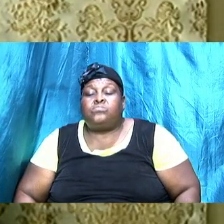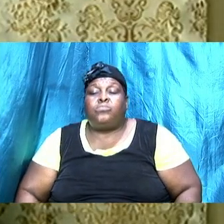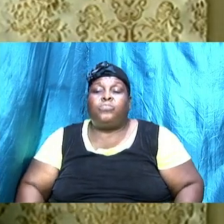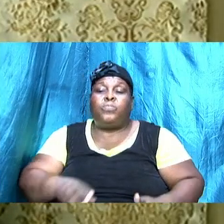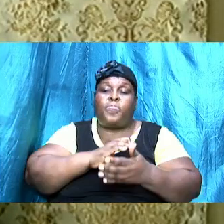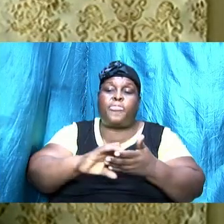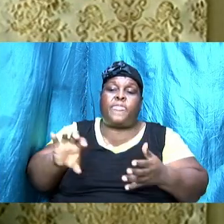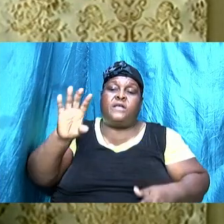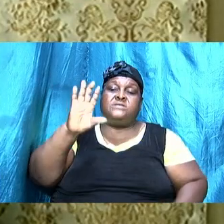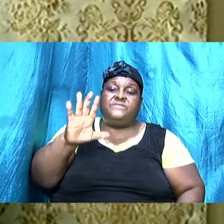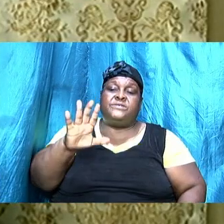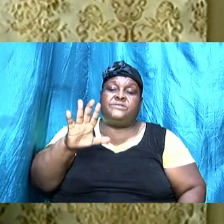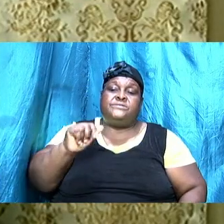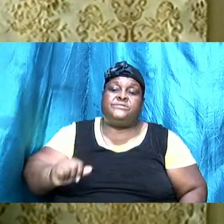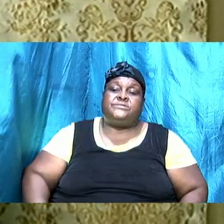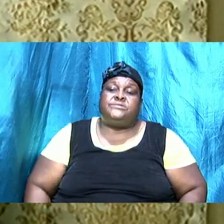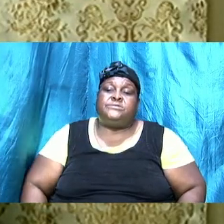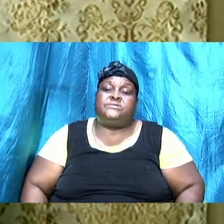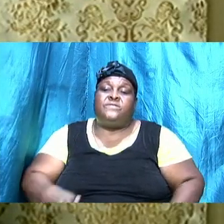chapter 5.